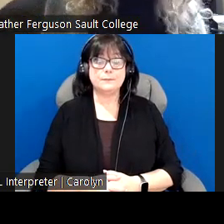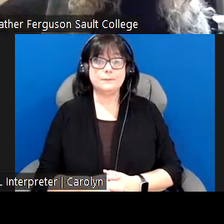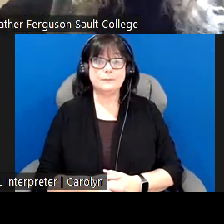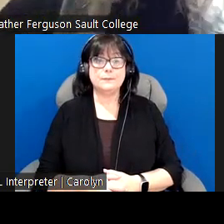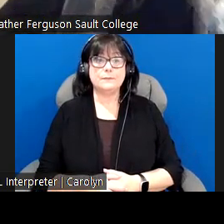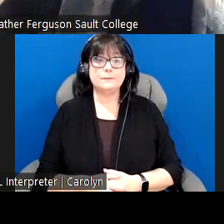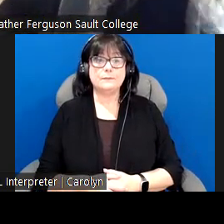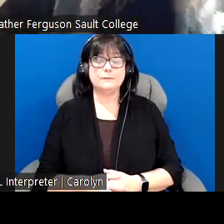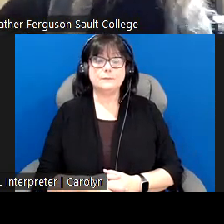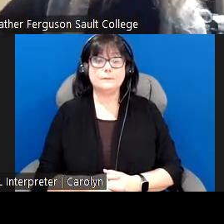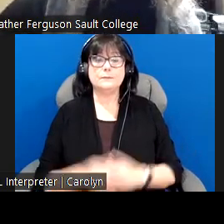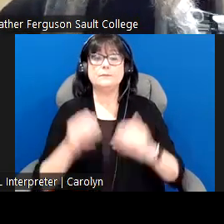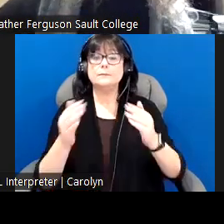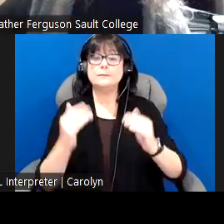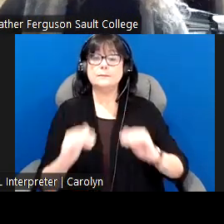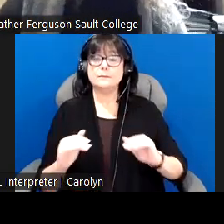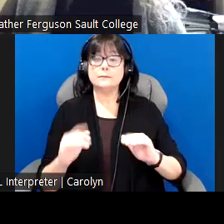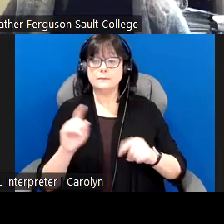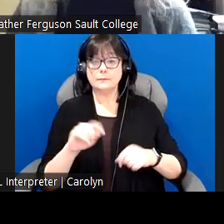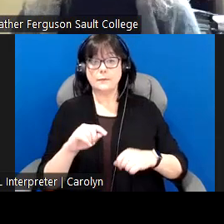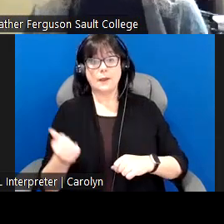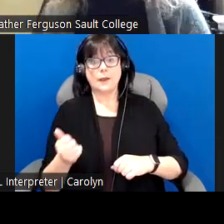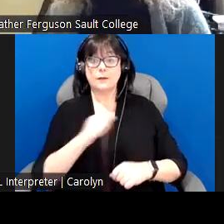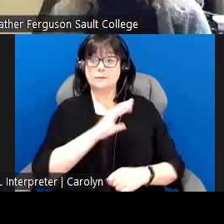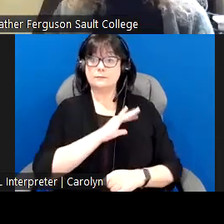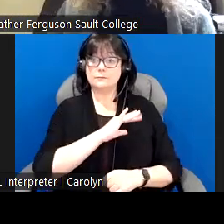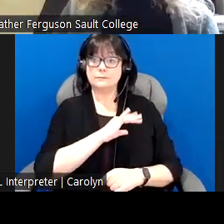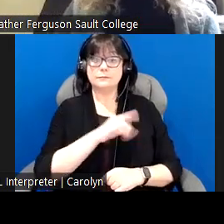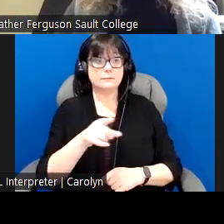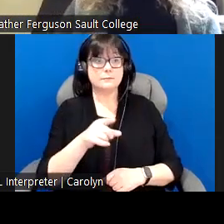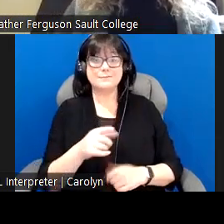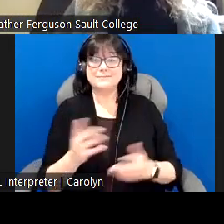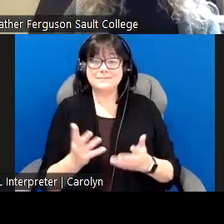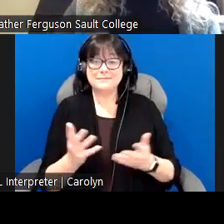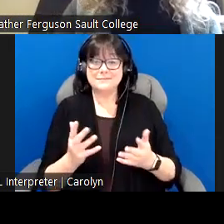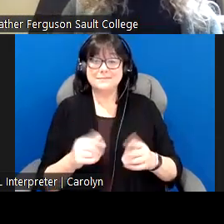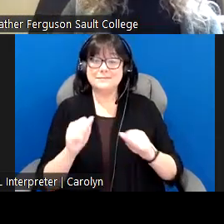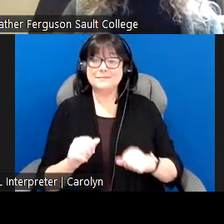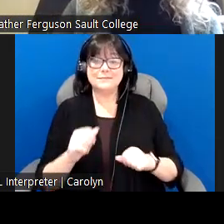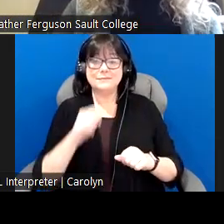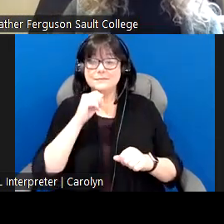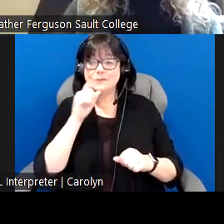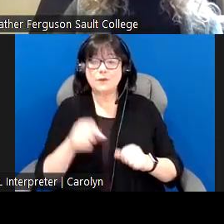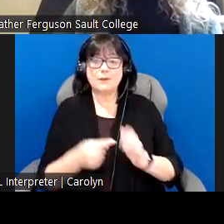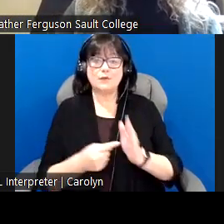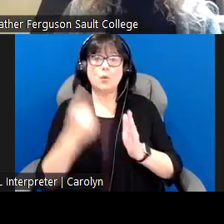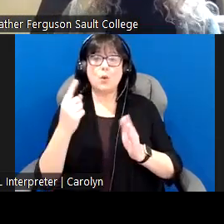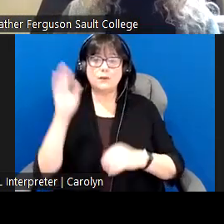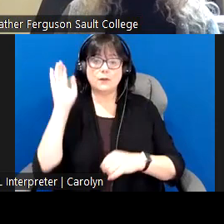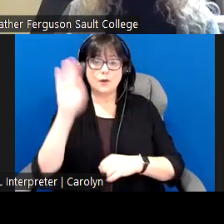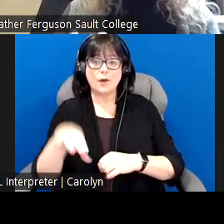The other benefit that we found is that it can be completed in more than one sitting. So if a client has to